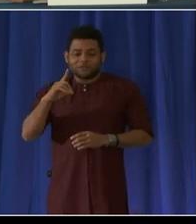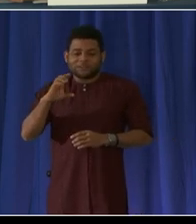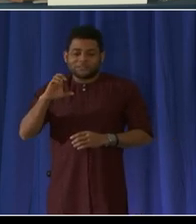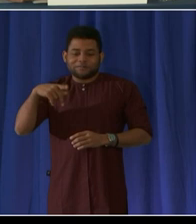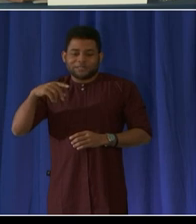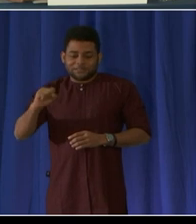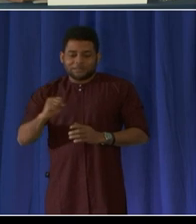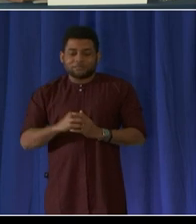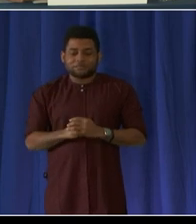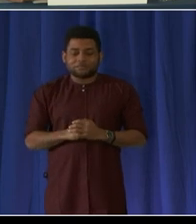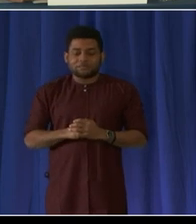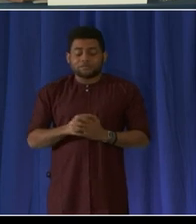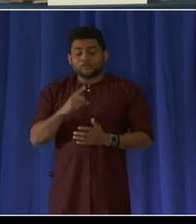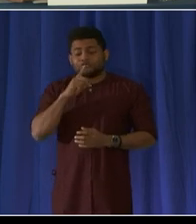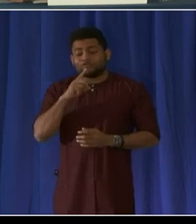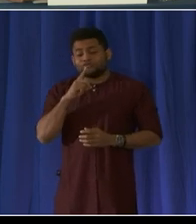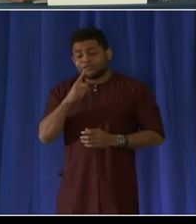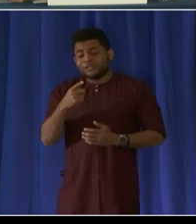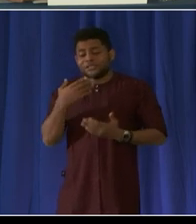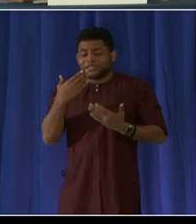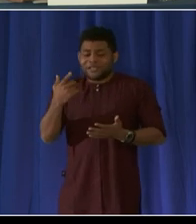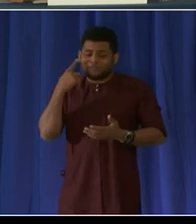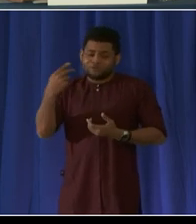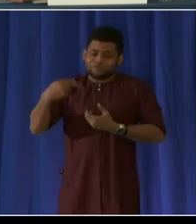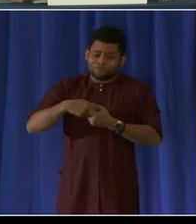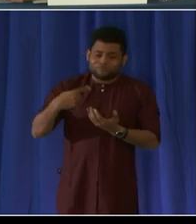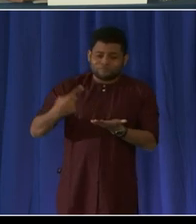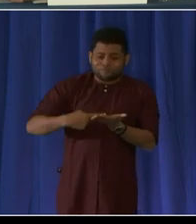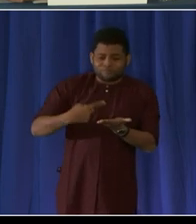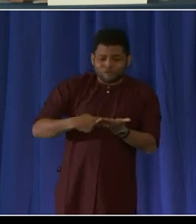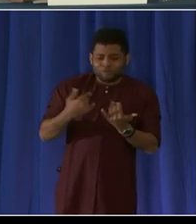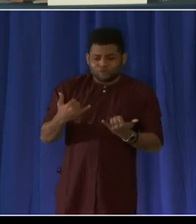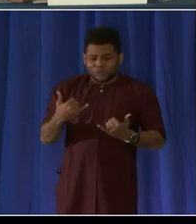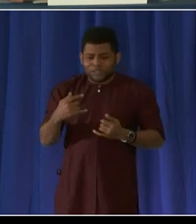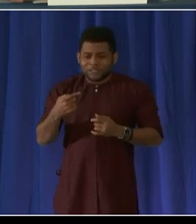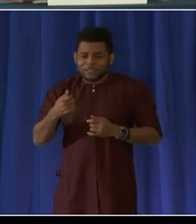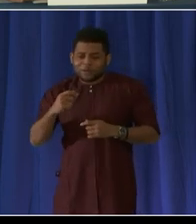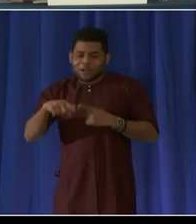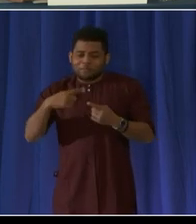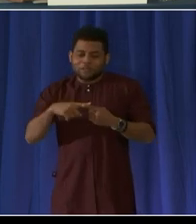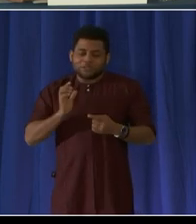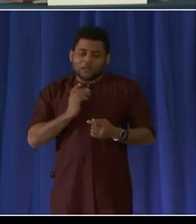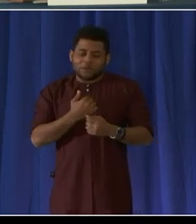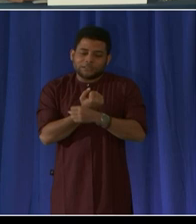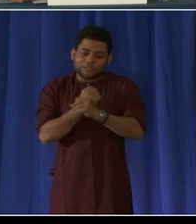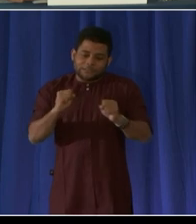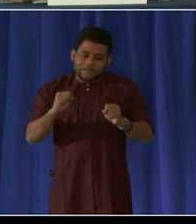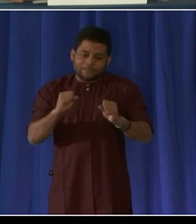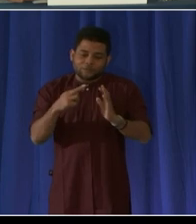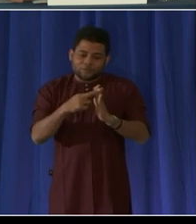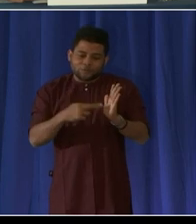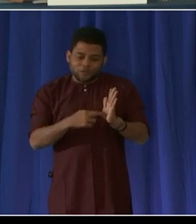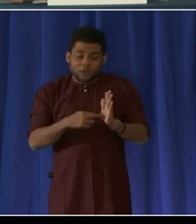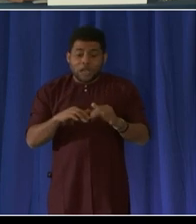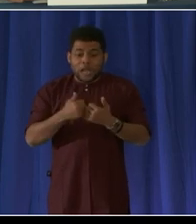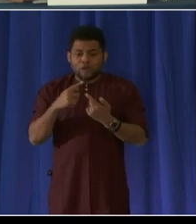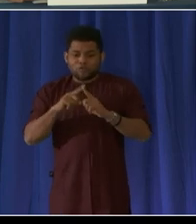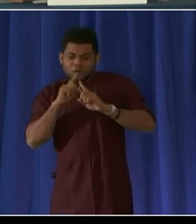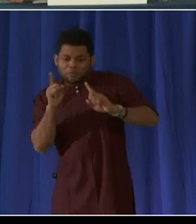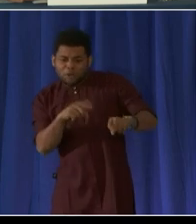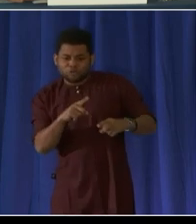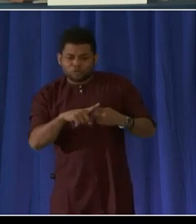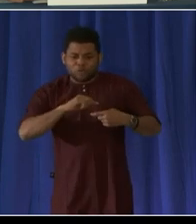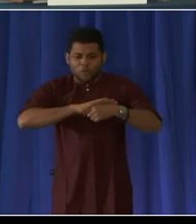this evening to chat a little bit more about some of our health and safety protocols, our COVID response, and district